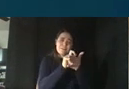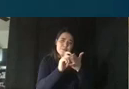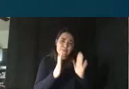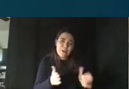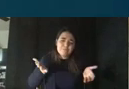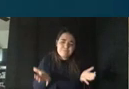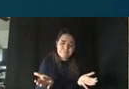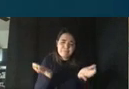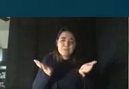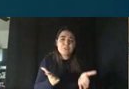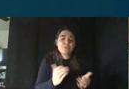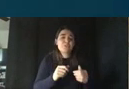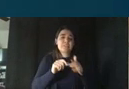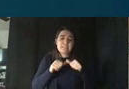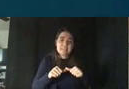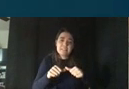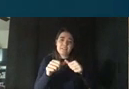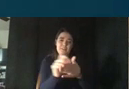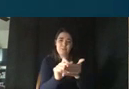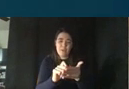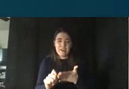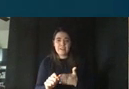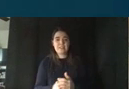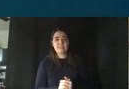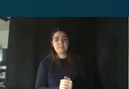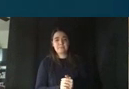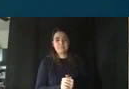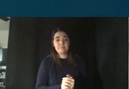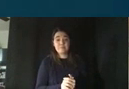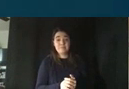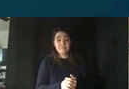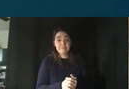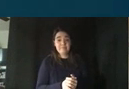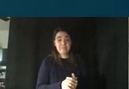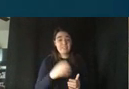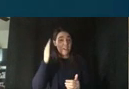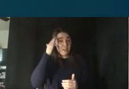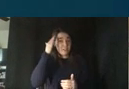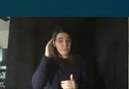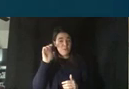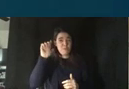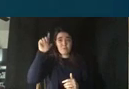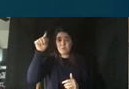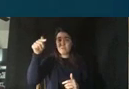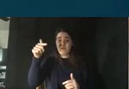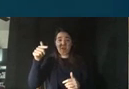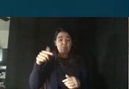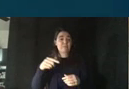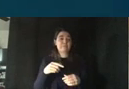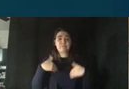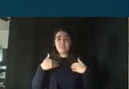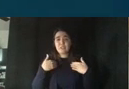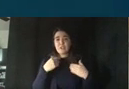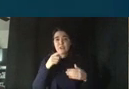there, because I have no doubt there's going to be a lot more younger and younger authors that are going to be published